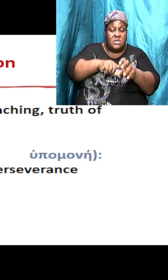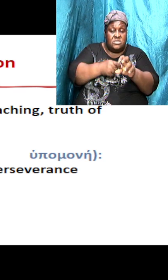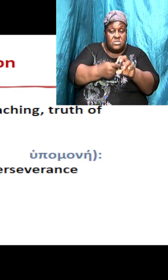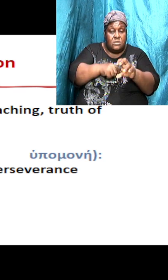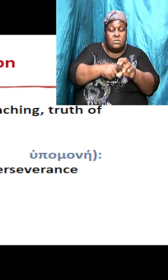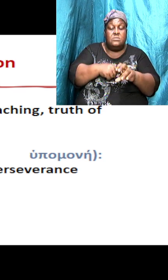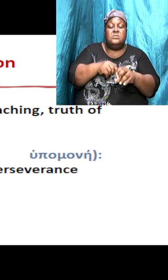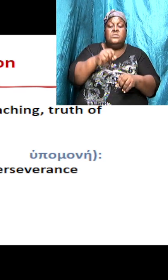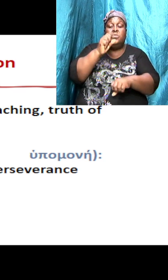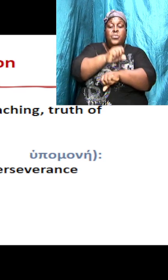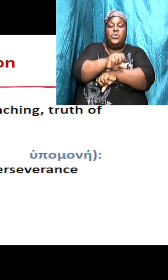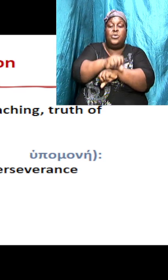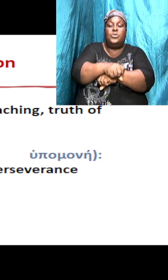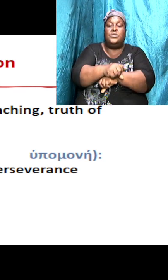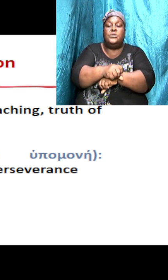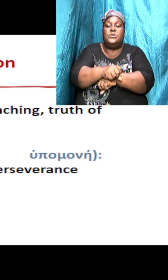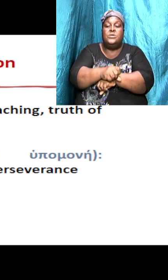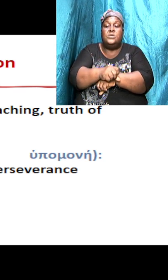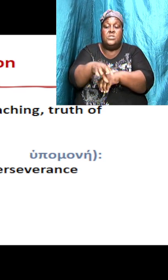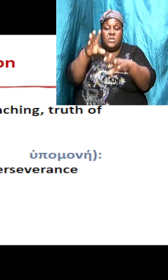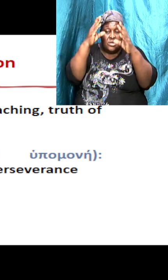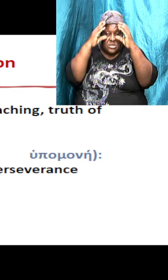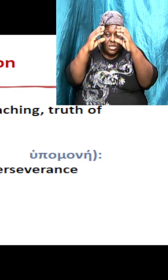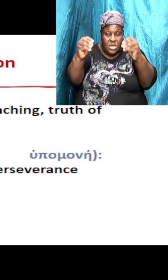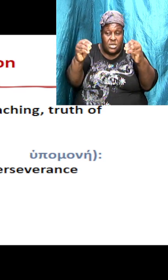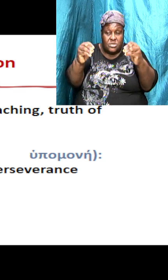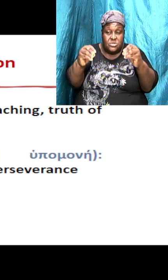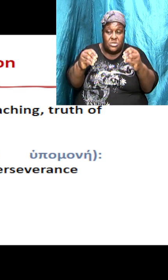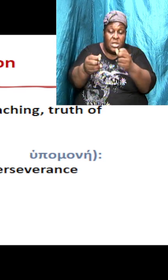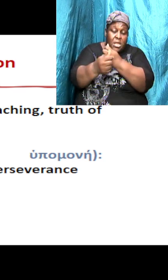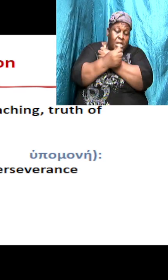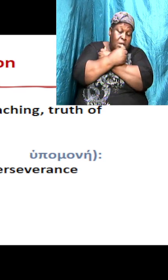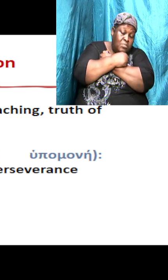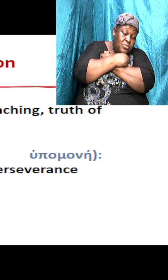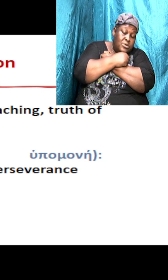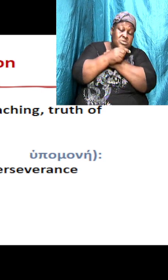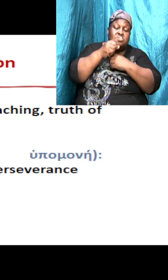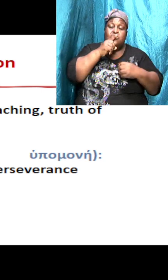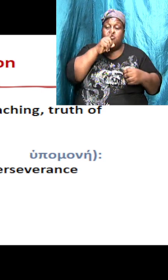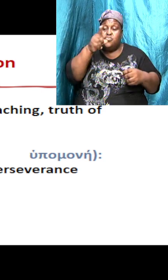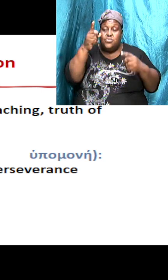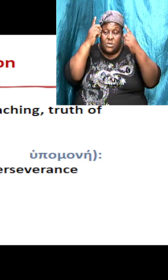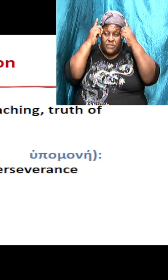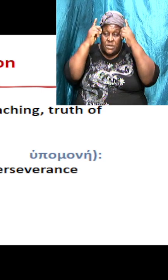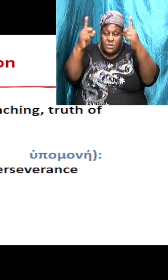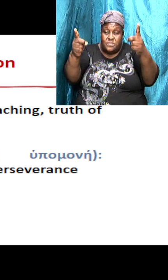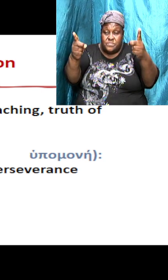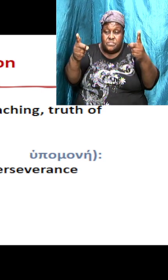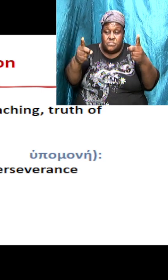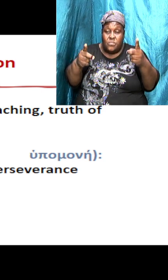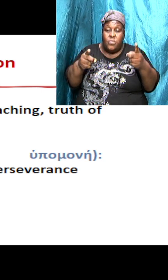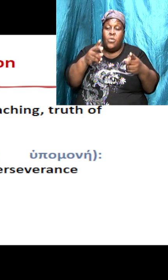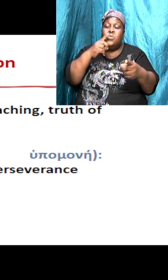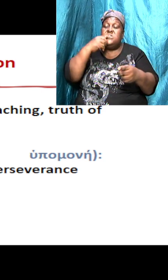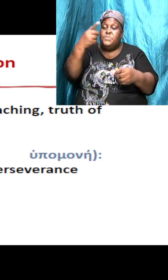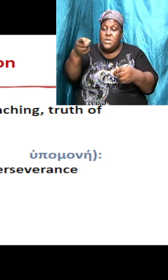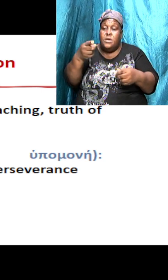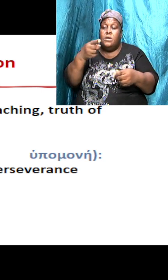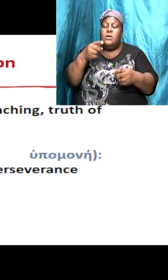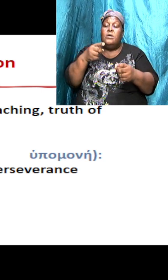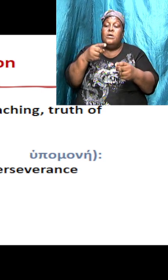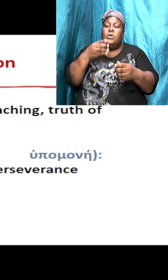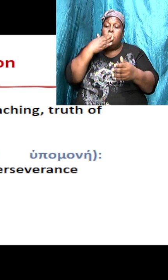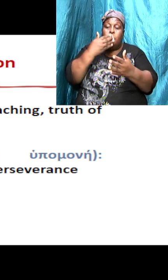Thyatira. So their teaching and their embrace of the truth of the doctrine was commended